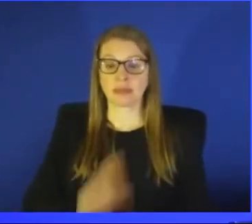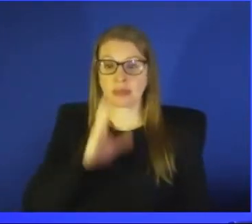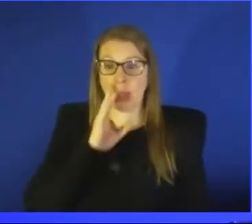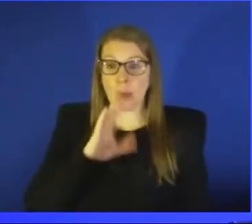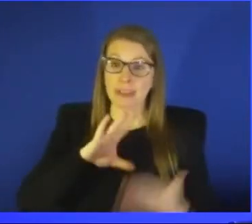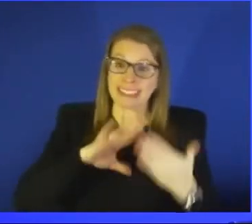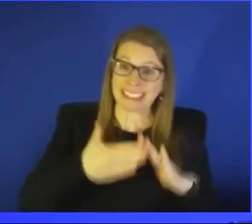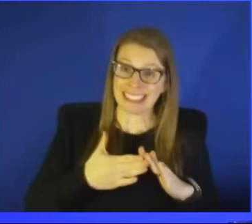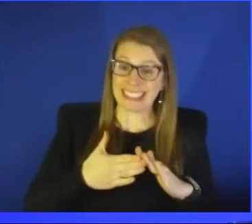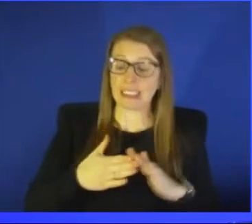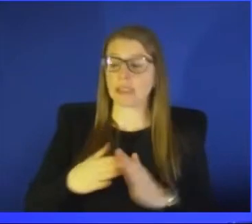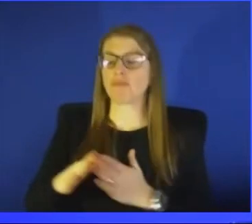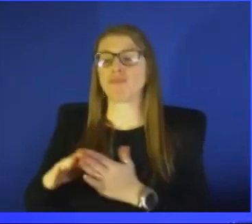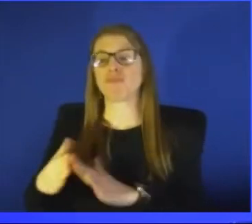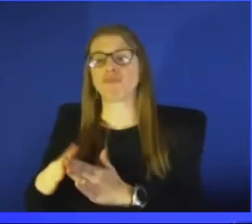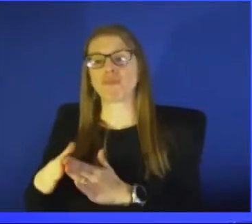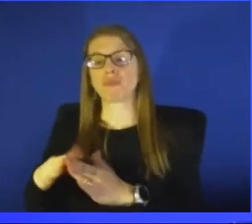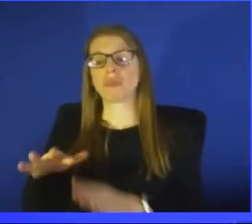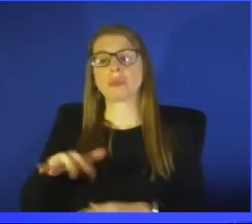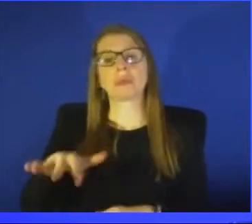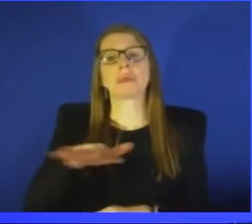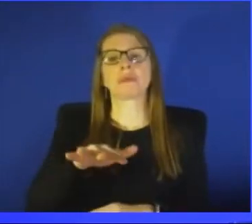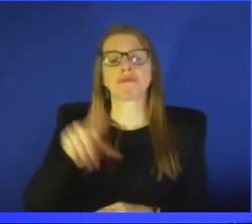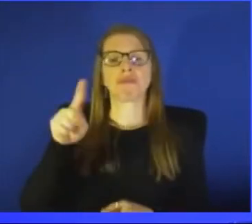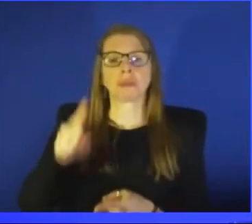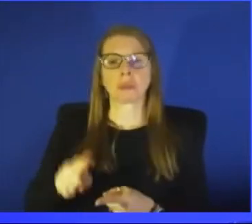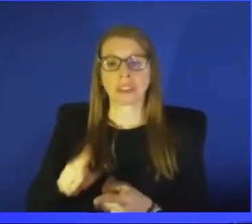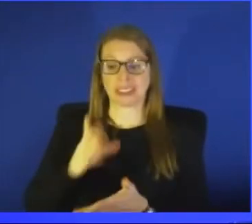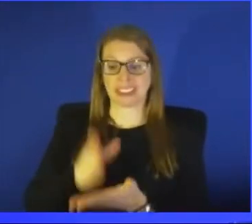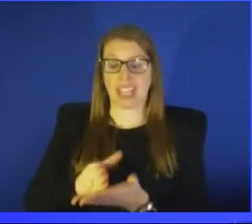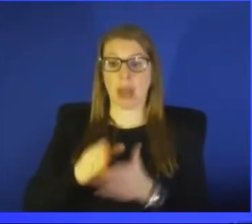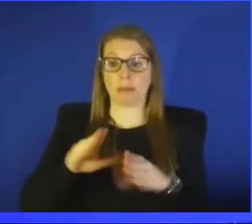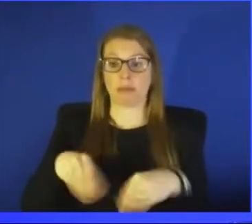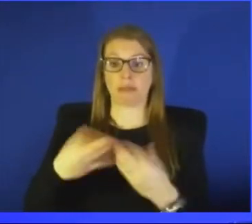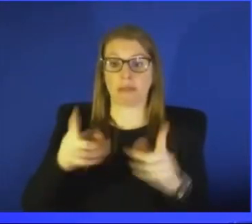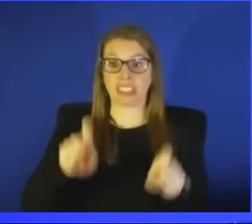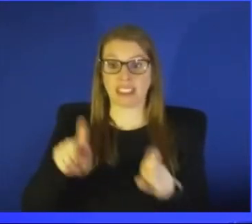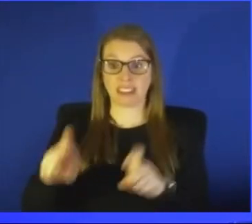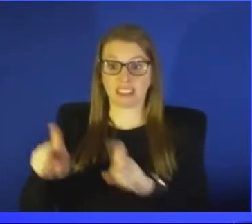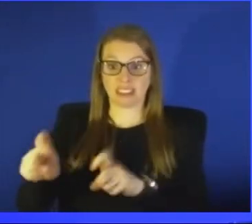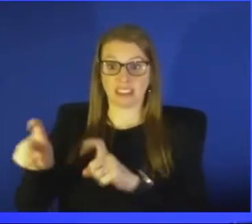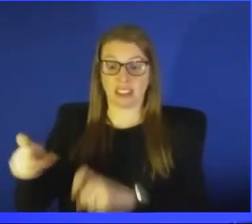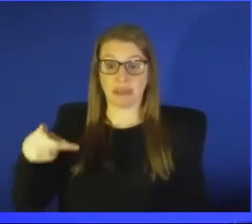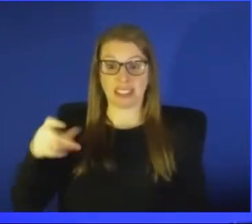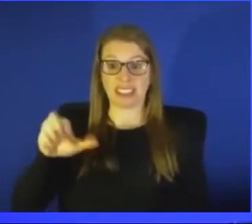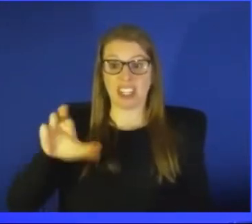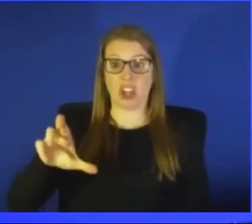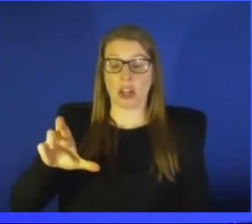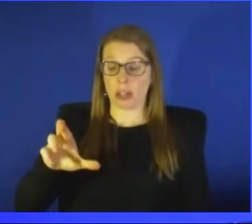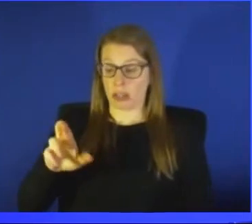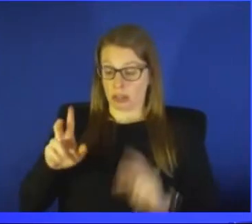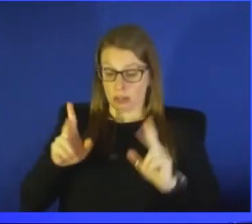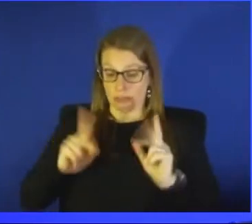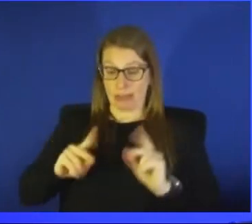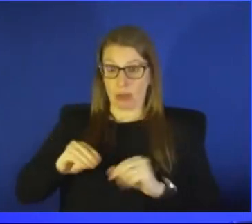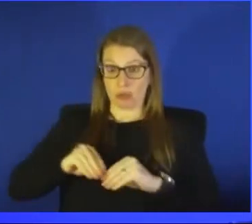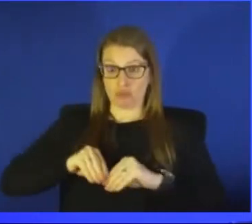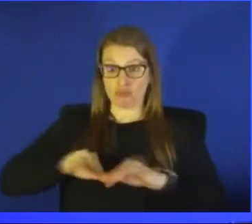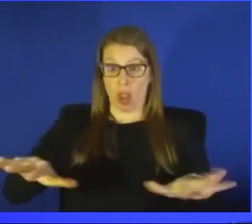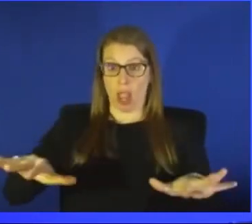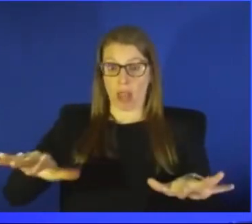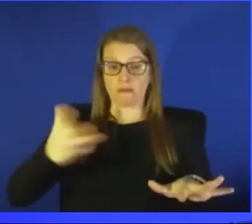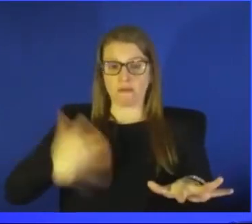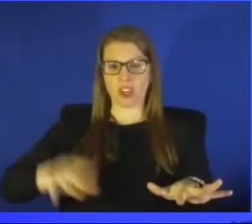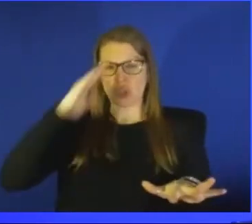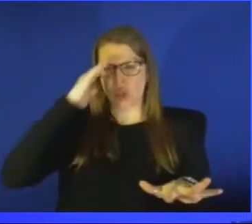taken into account the fact of how many people have either spread it to each other in